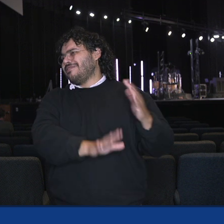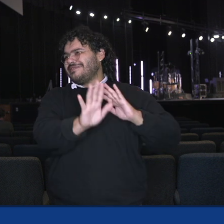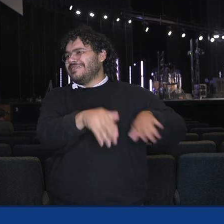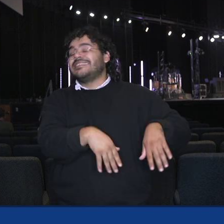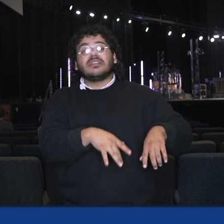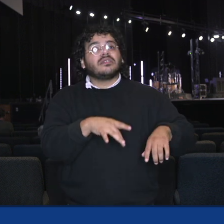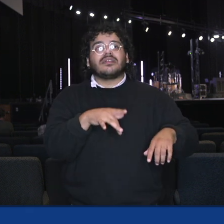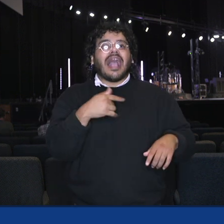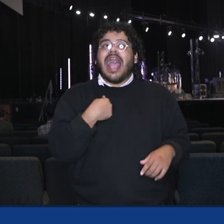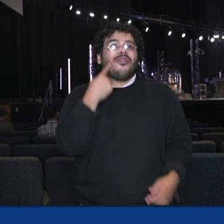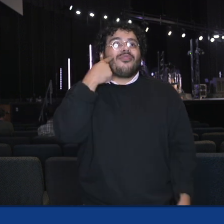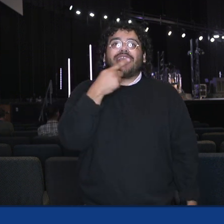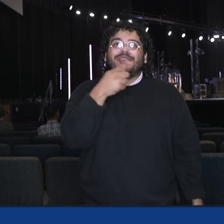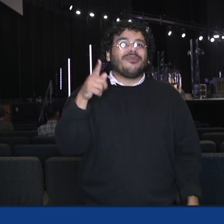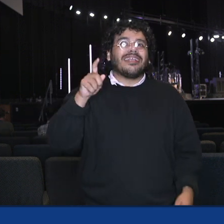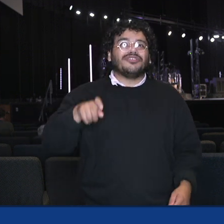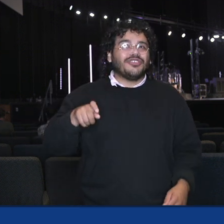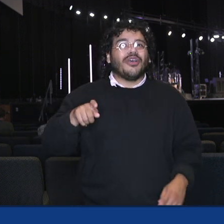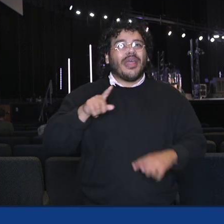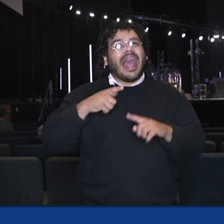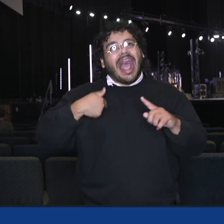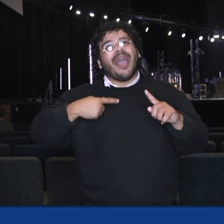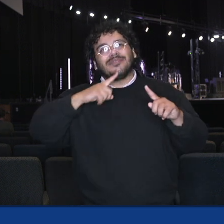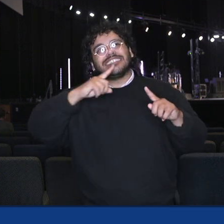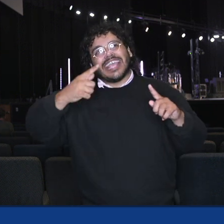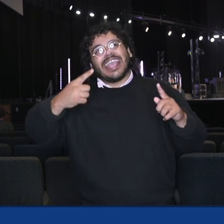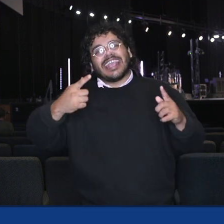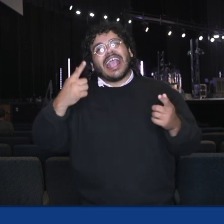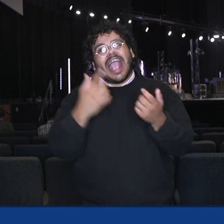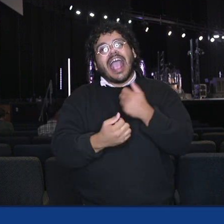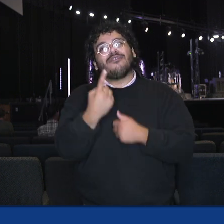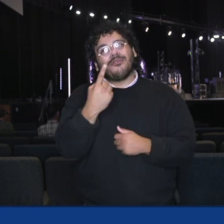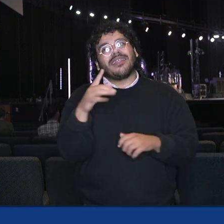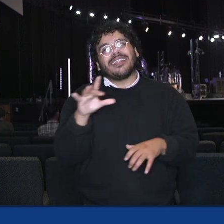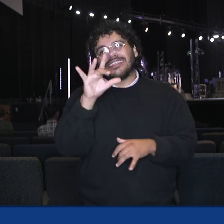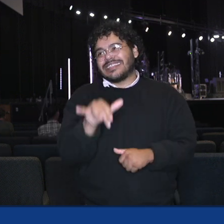I mean, I'm not saying you should, I'm just saying everybody does it. Except